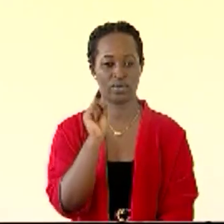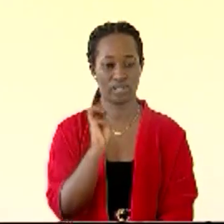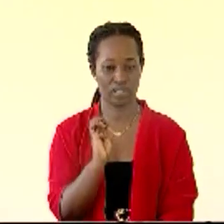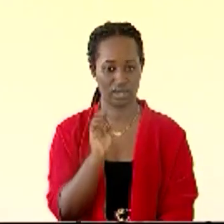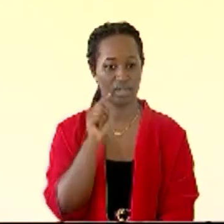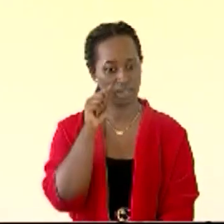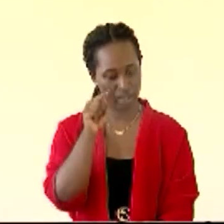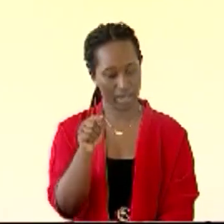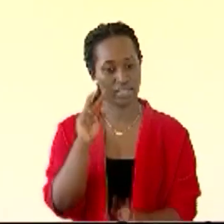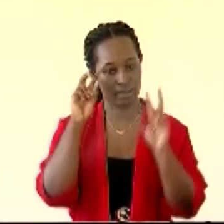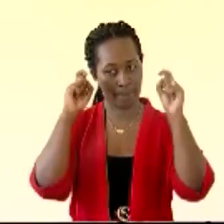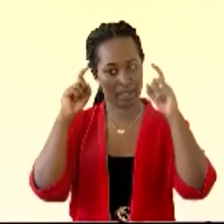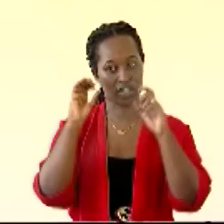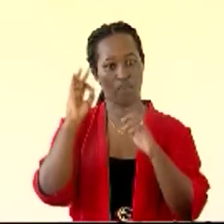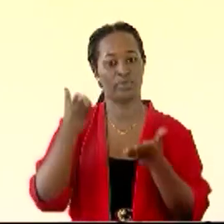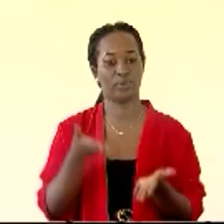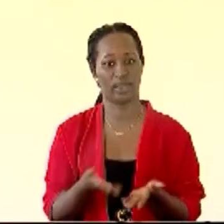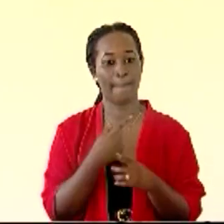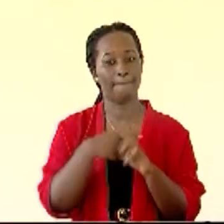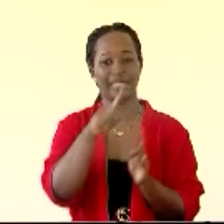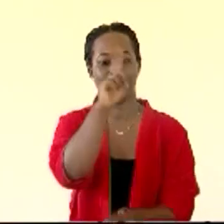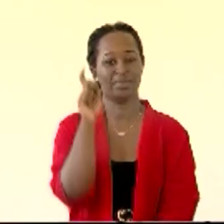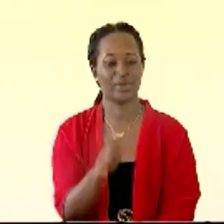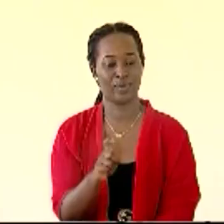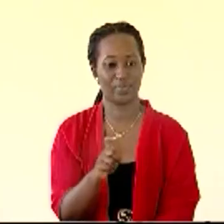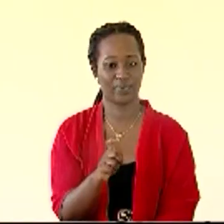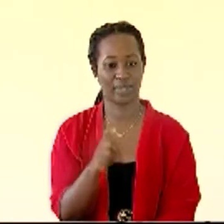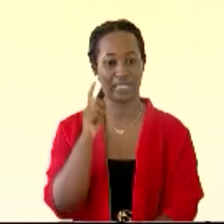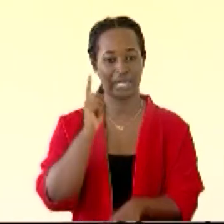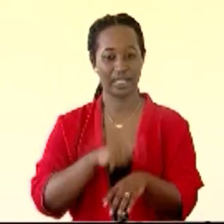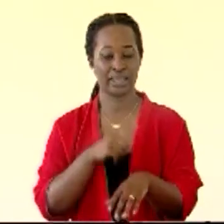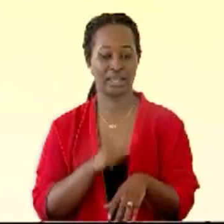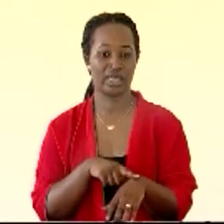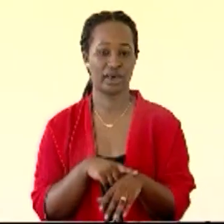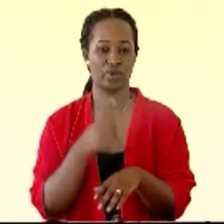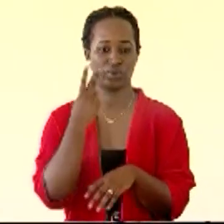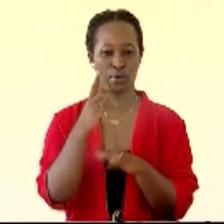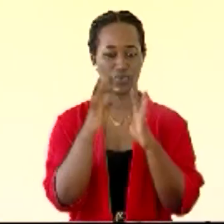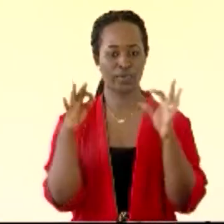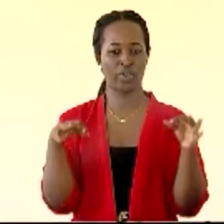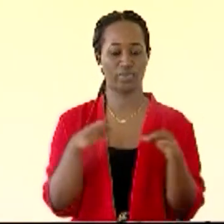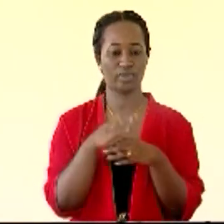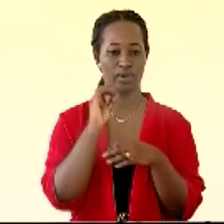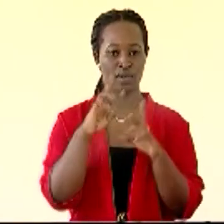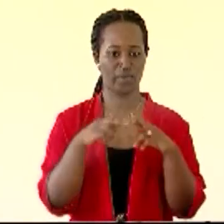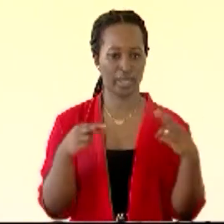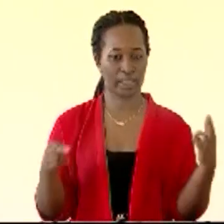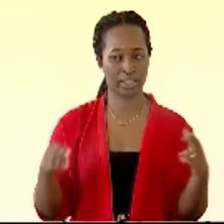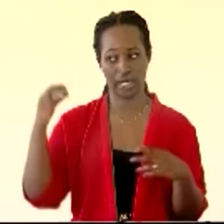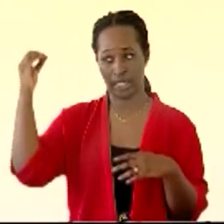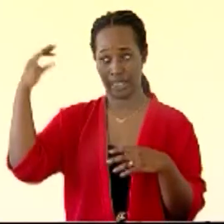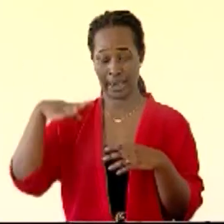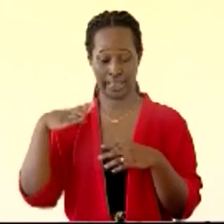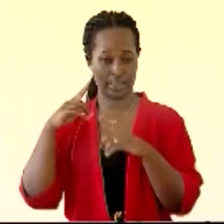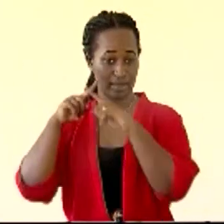That's the overall picture. But the question is, during these two forms of reactions, the light dependent and the light